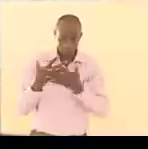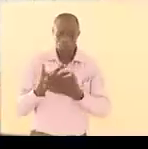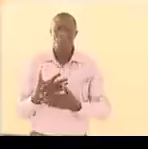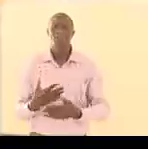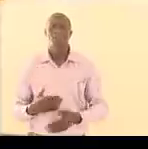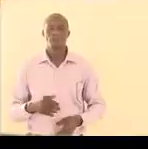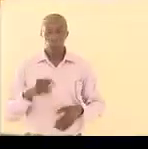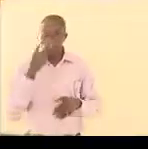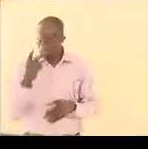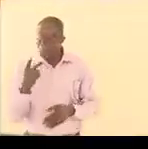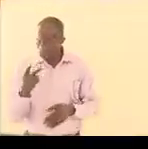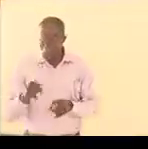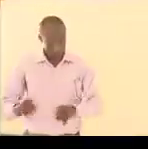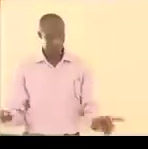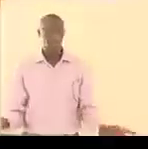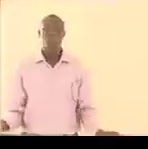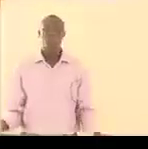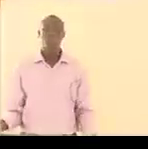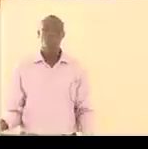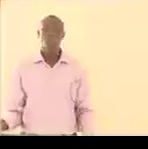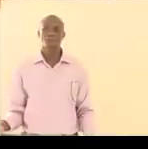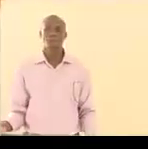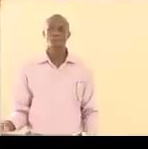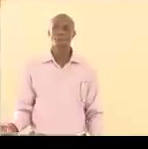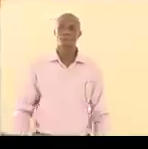fear. Can you see the difference?